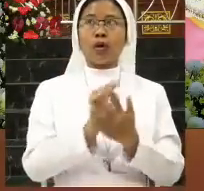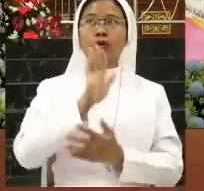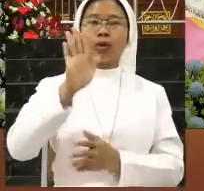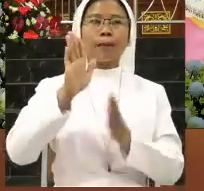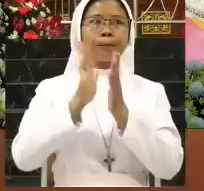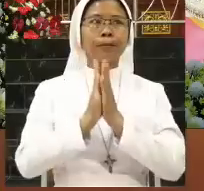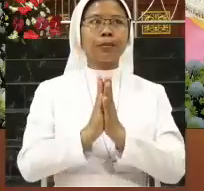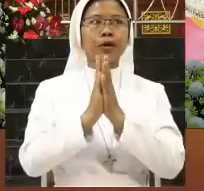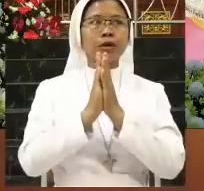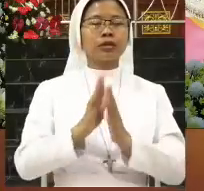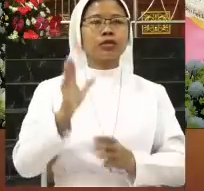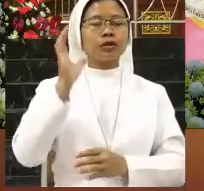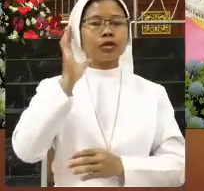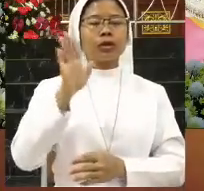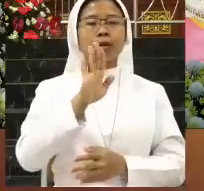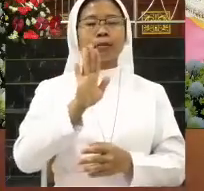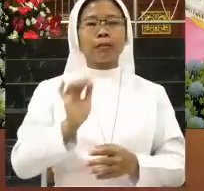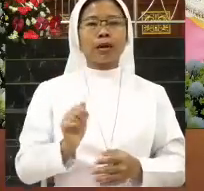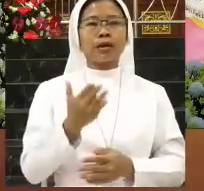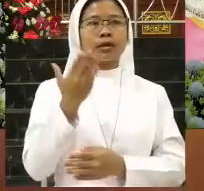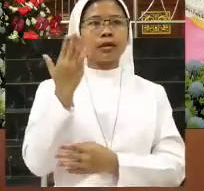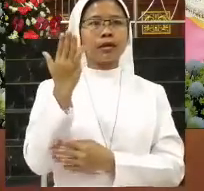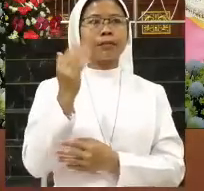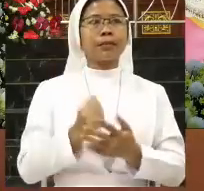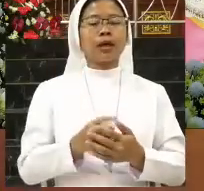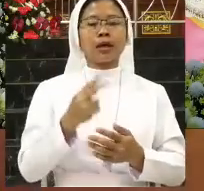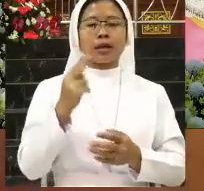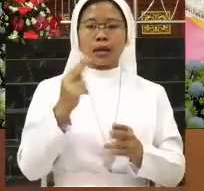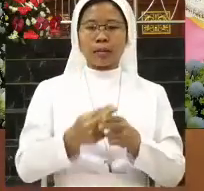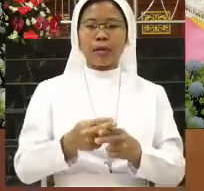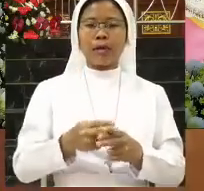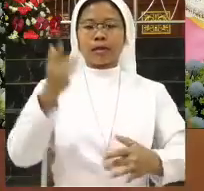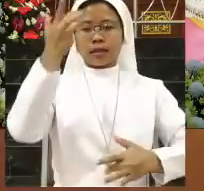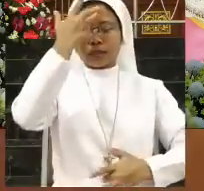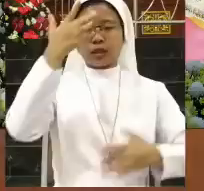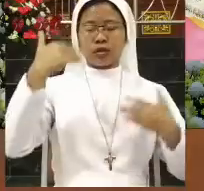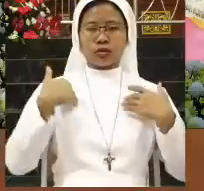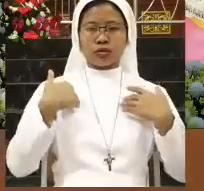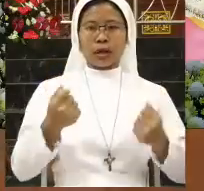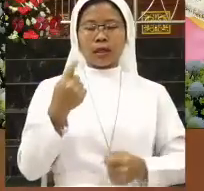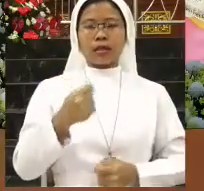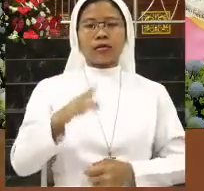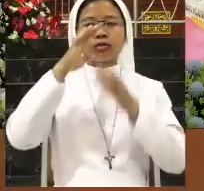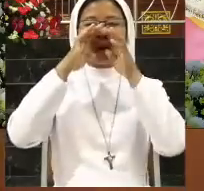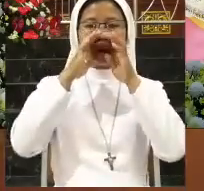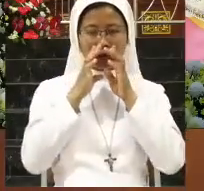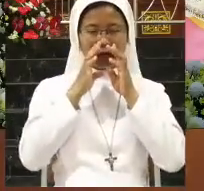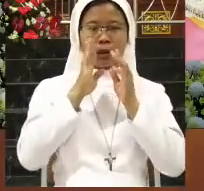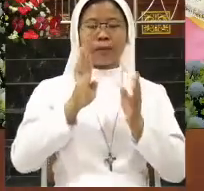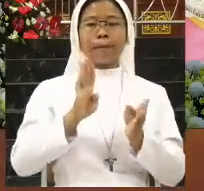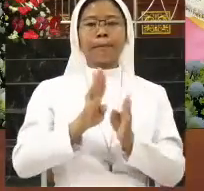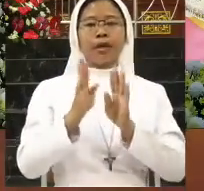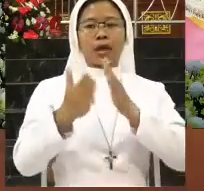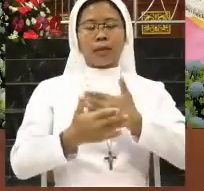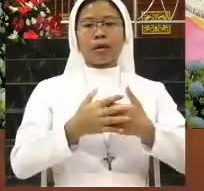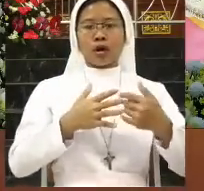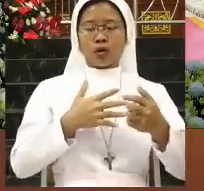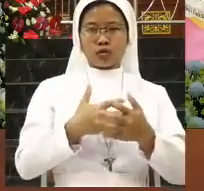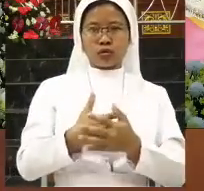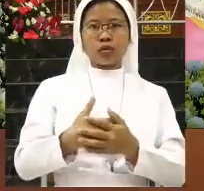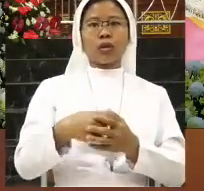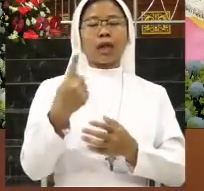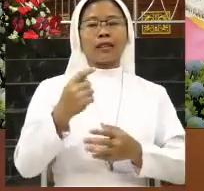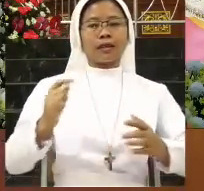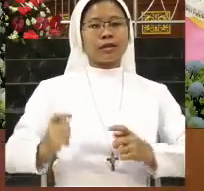benefit of that plenitude, namely, the sick their cure, the sorrowful their consolation,